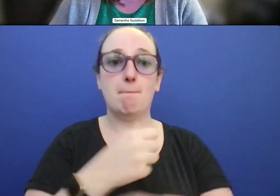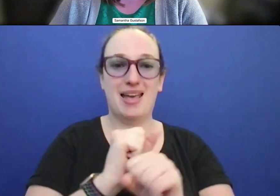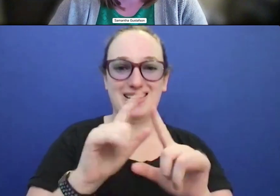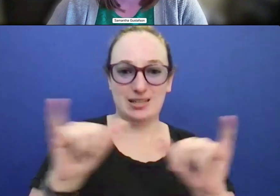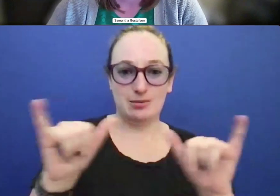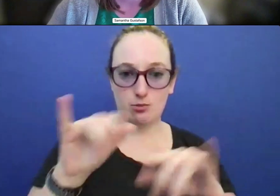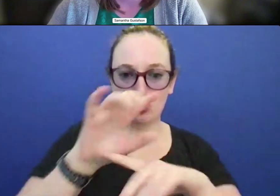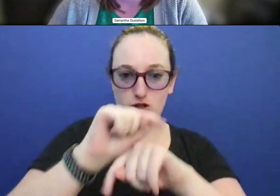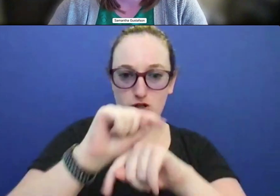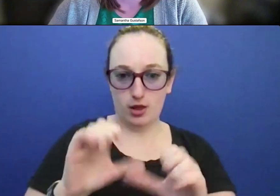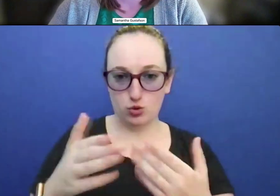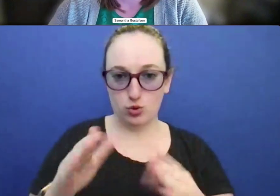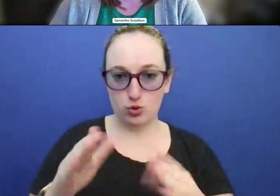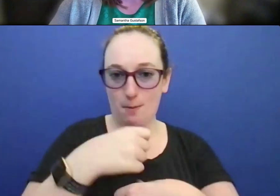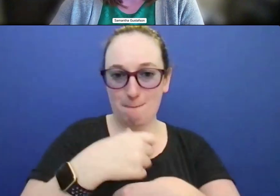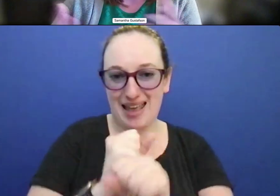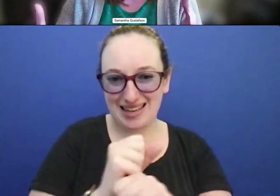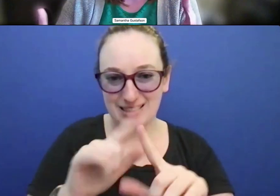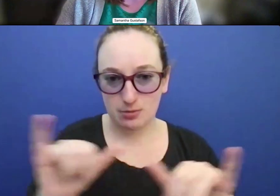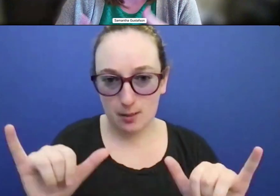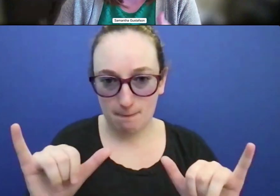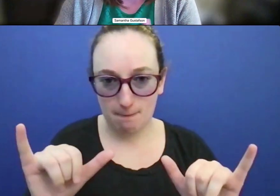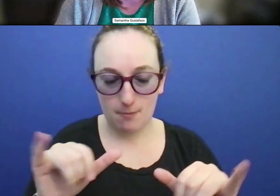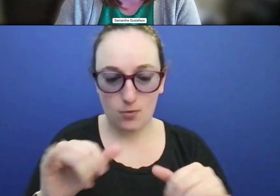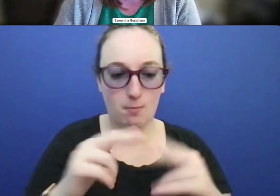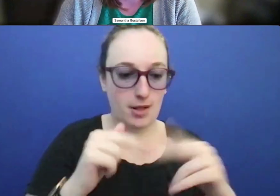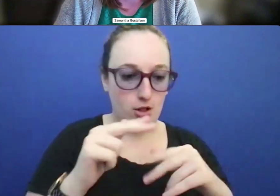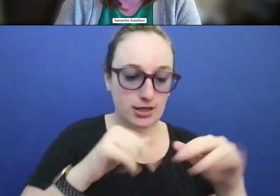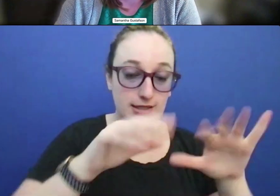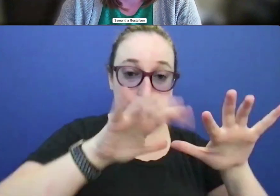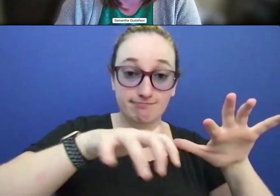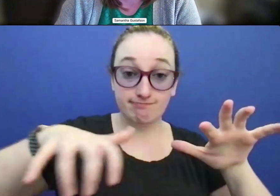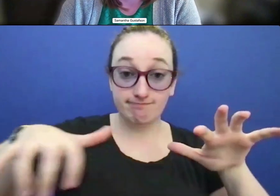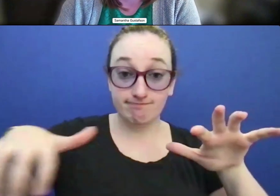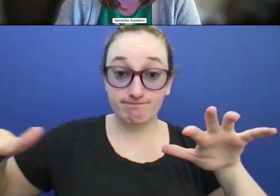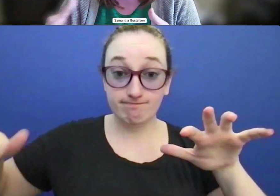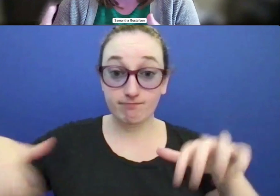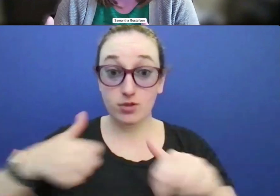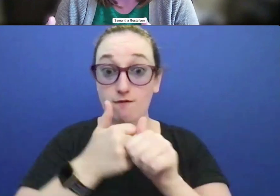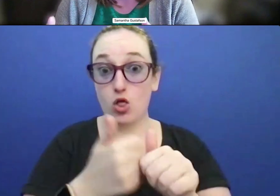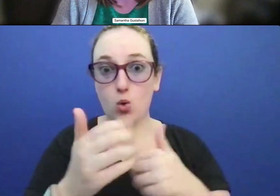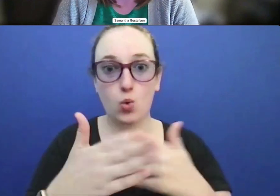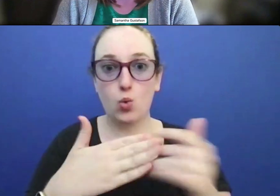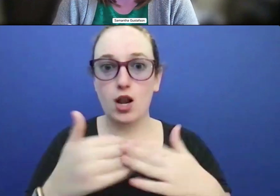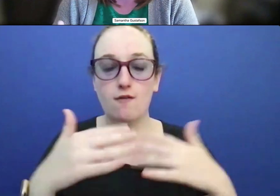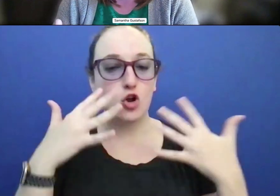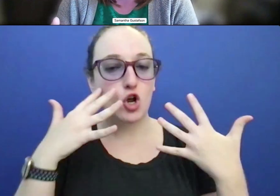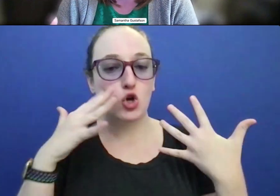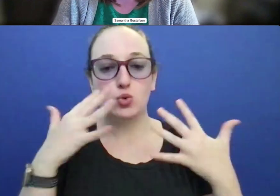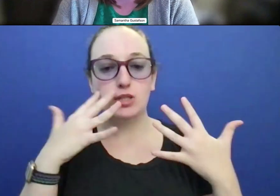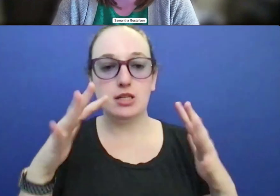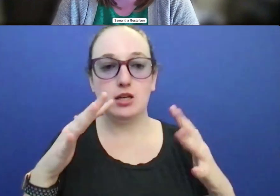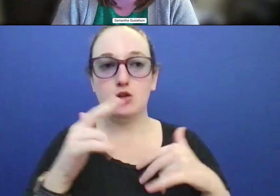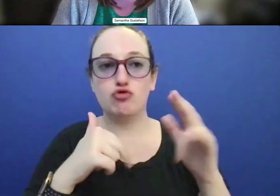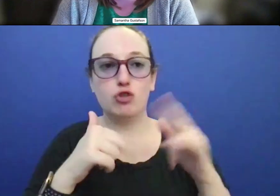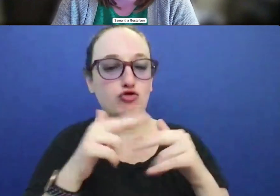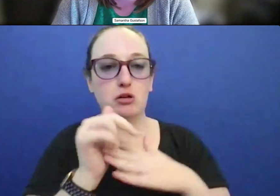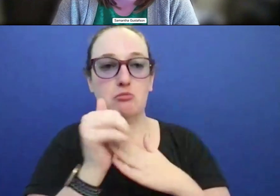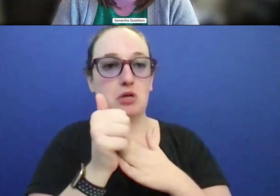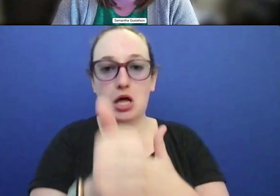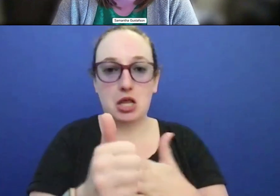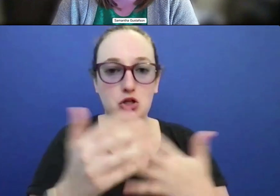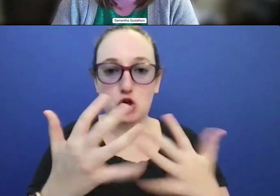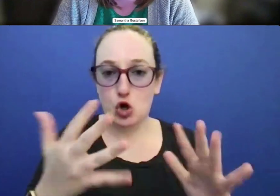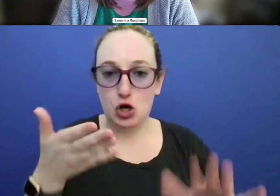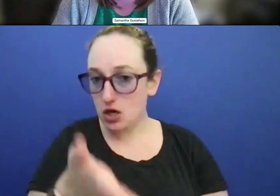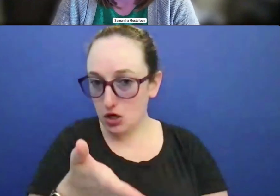are made. And so when school buildings are constructed, they follow whatever acoustic and construction guidelines are in